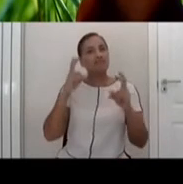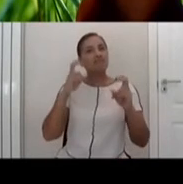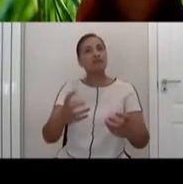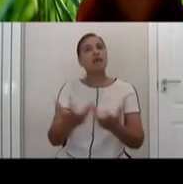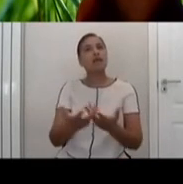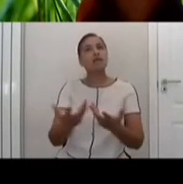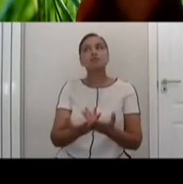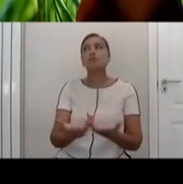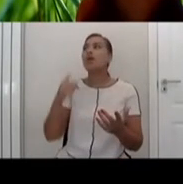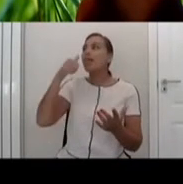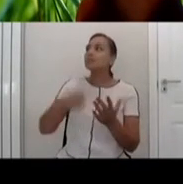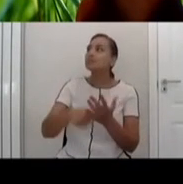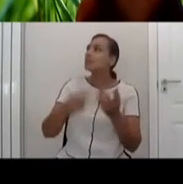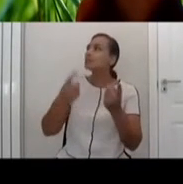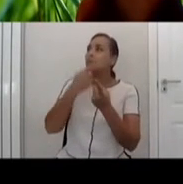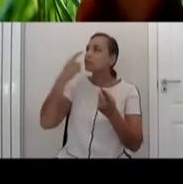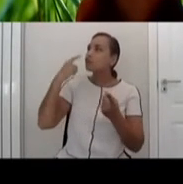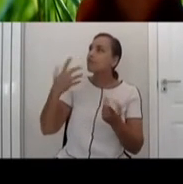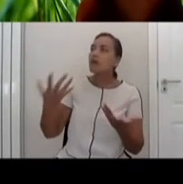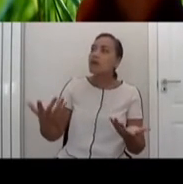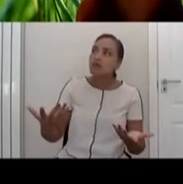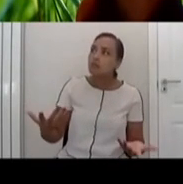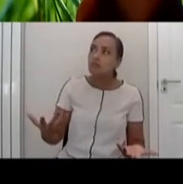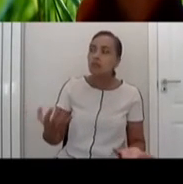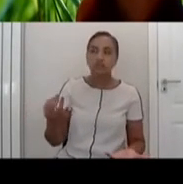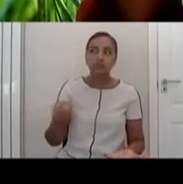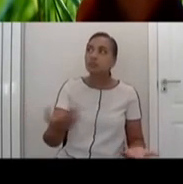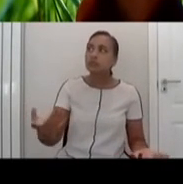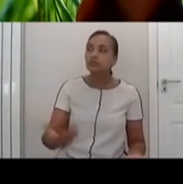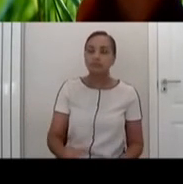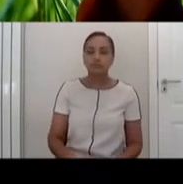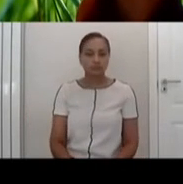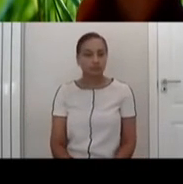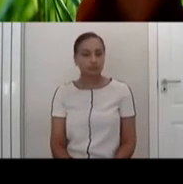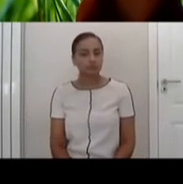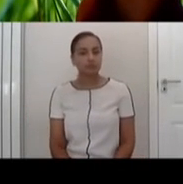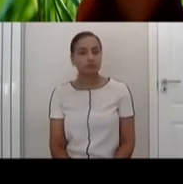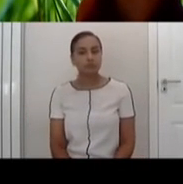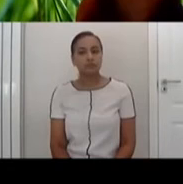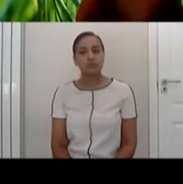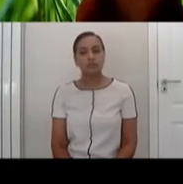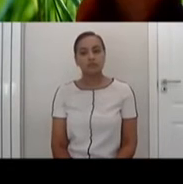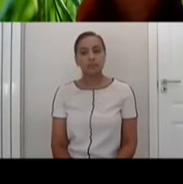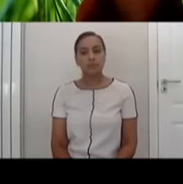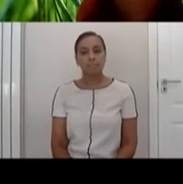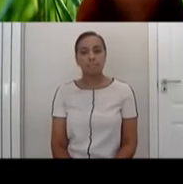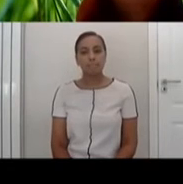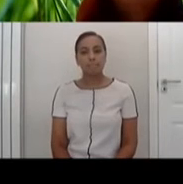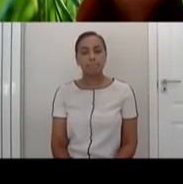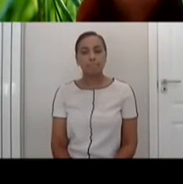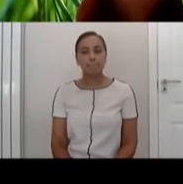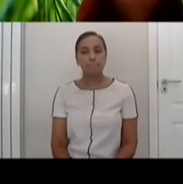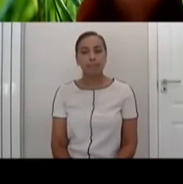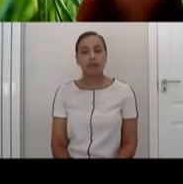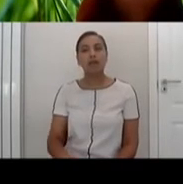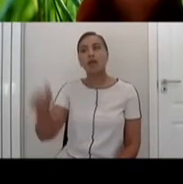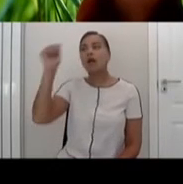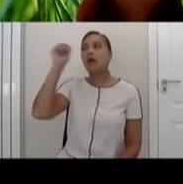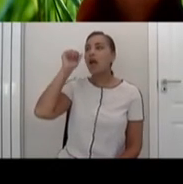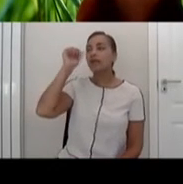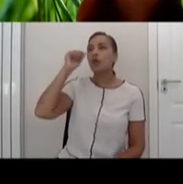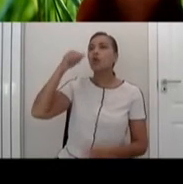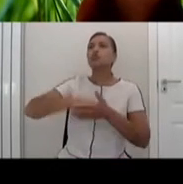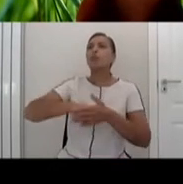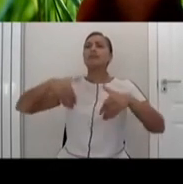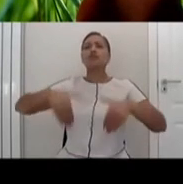don't know if Mark or Dudu had anything else they wanted to add to that. In terms of shopping, I understand the Metropolitan Police